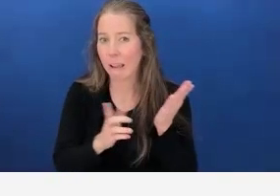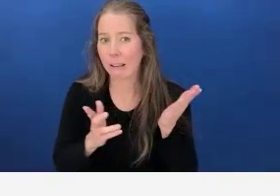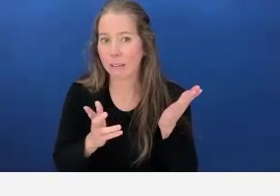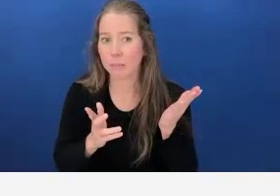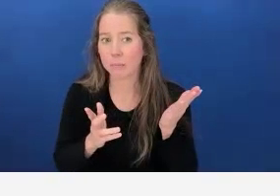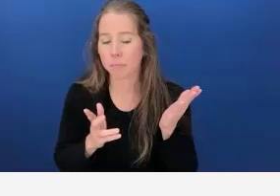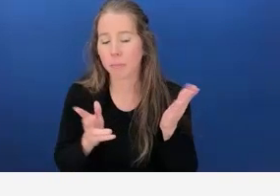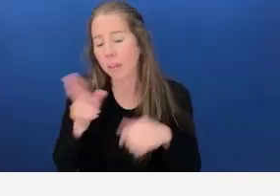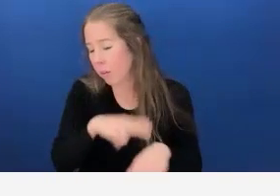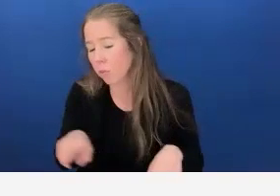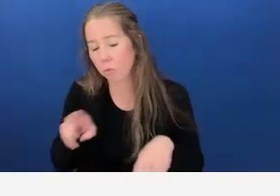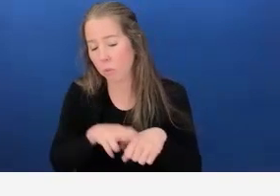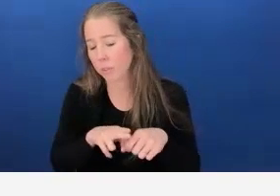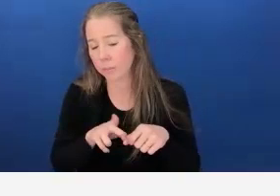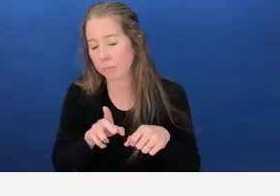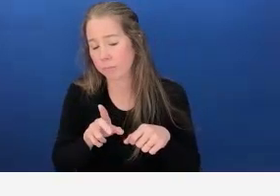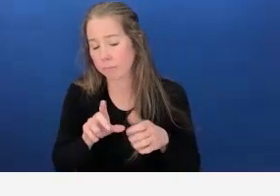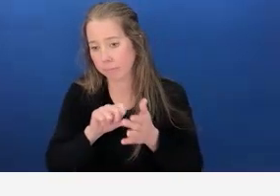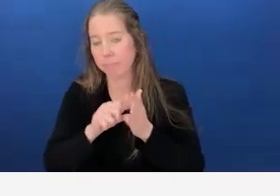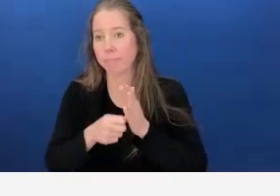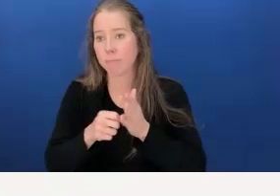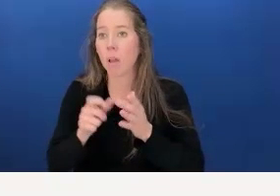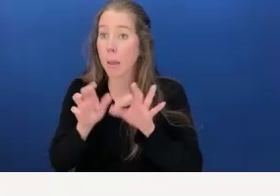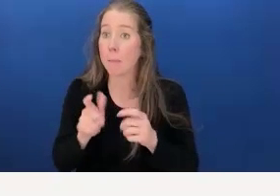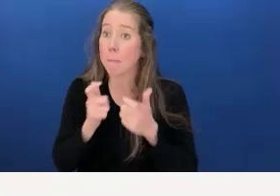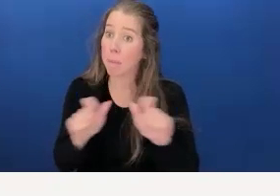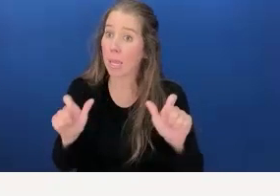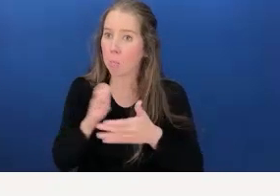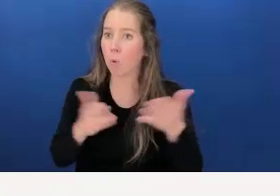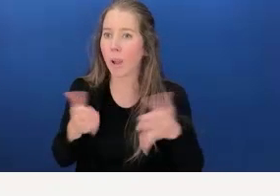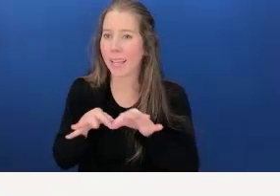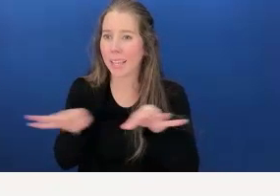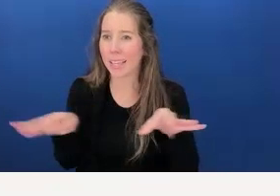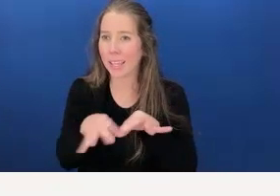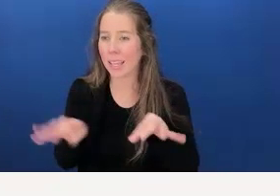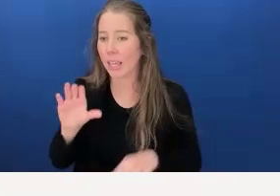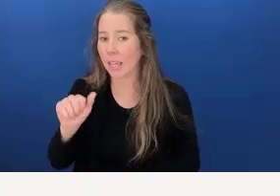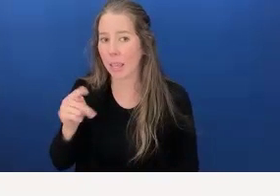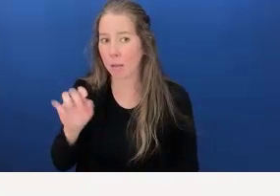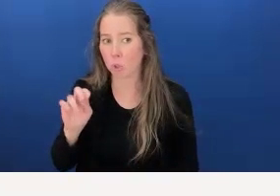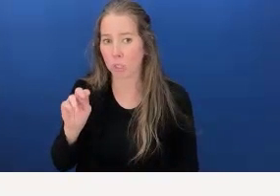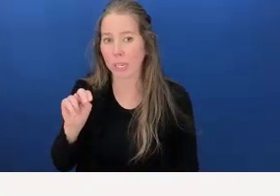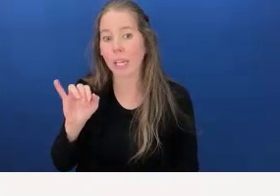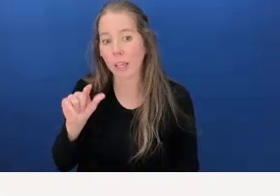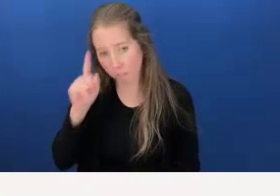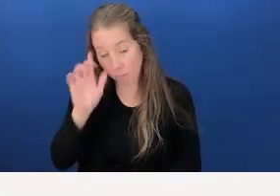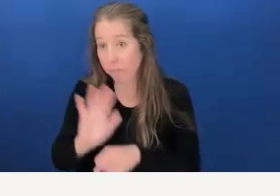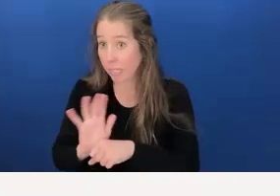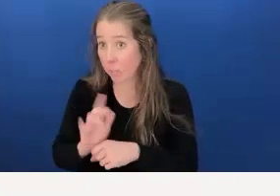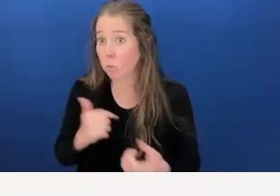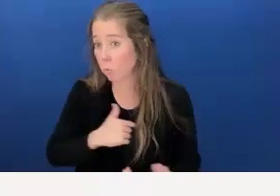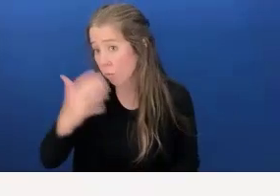a big key component of that is captioning the videos, which we know has